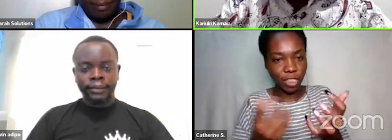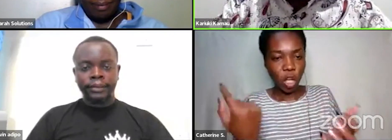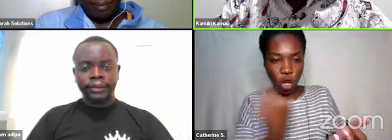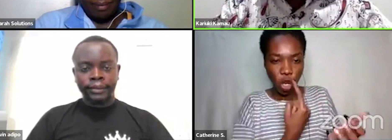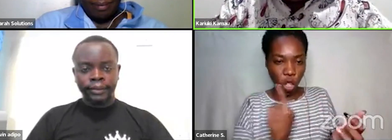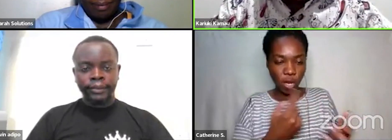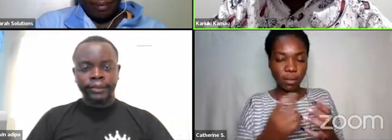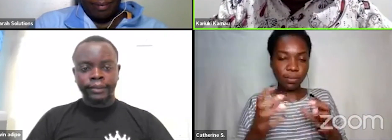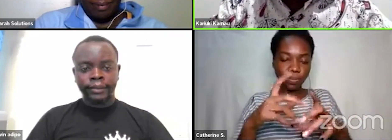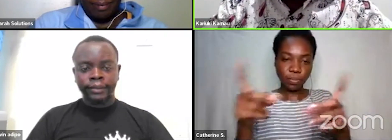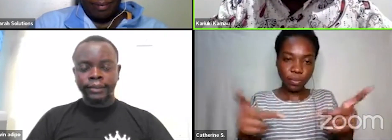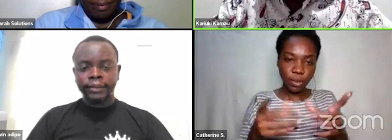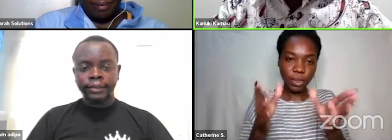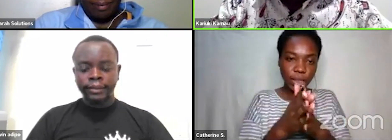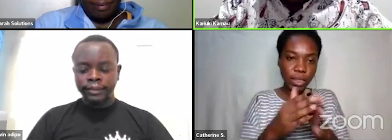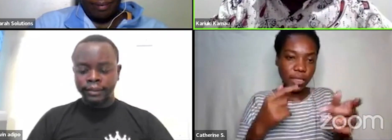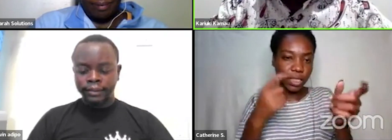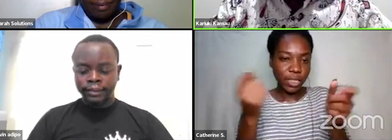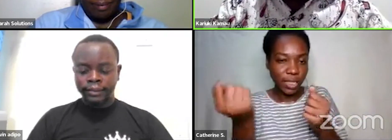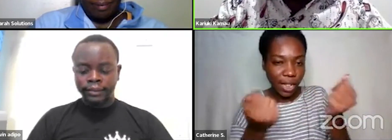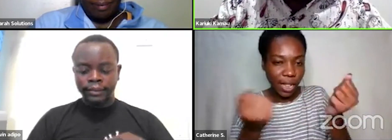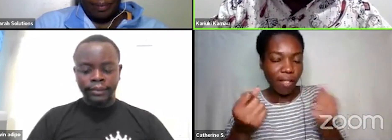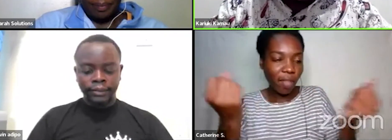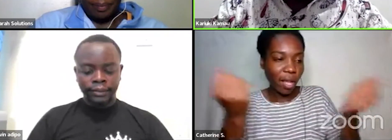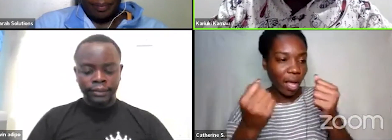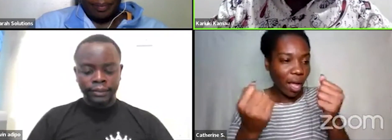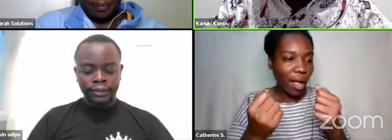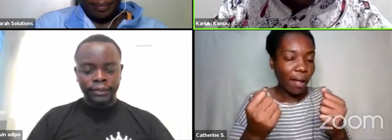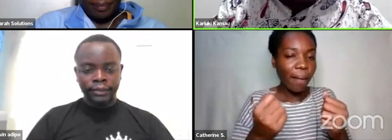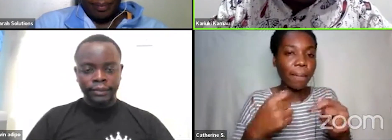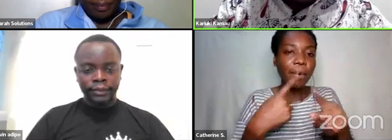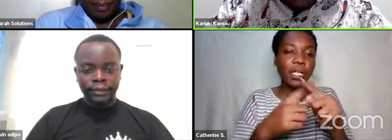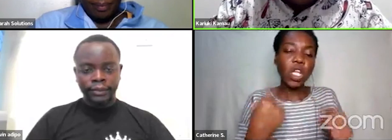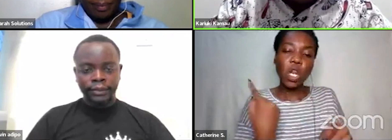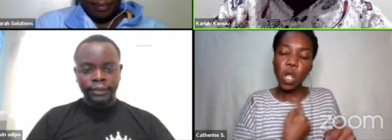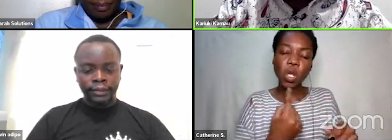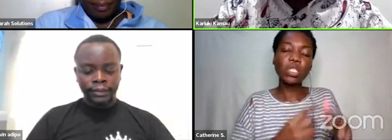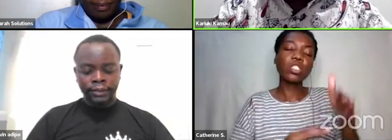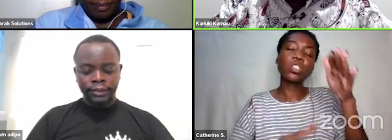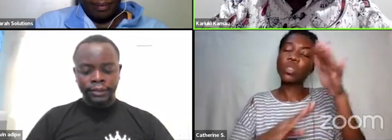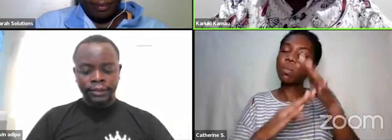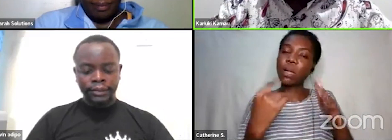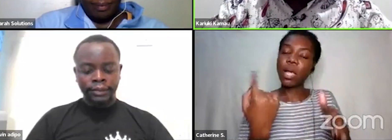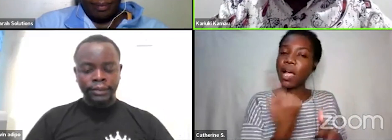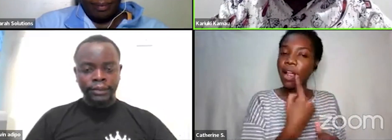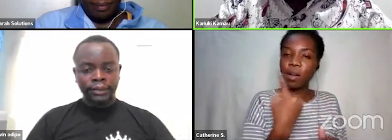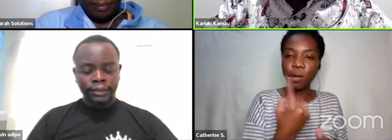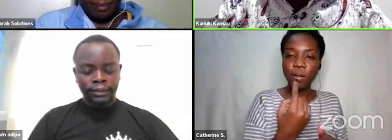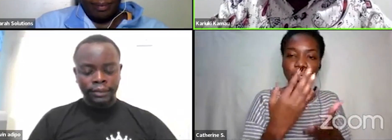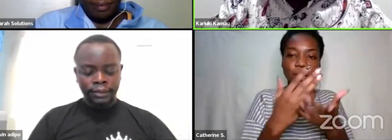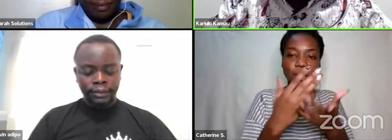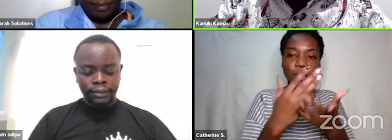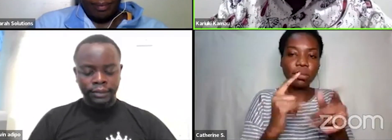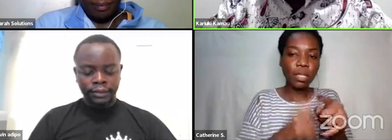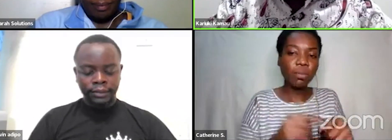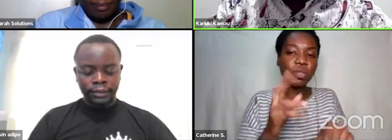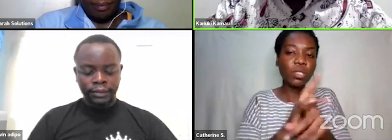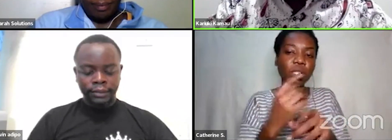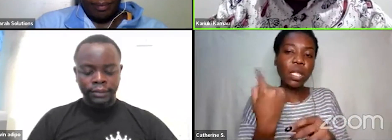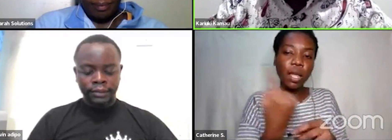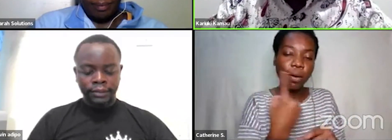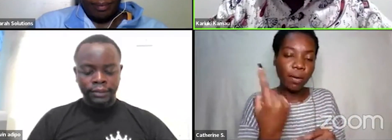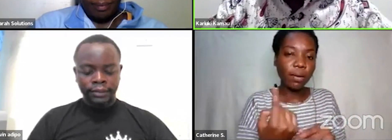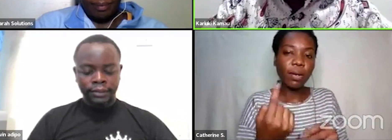them driving big cars, see them living big, but they are only on top alone. Most of the time they spend alone, okay?